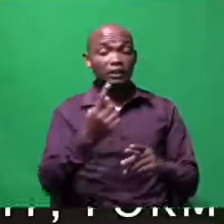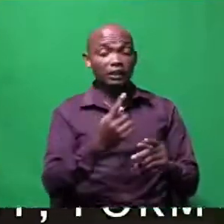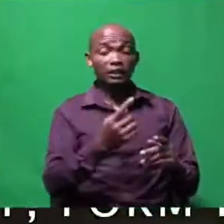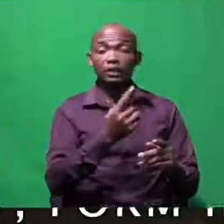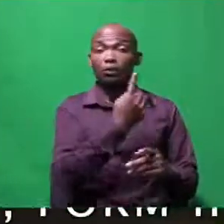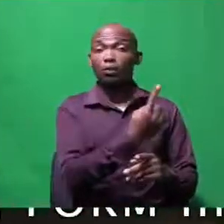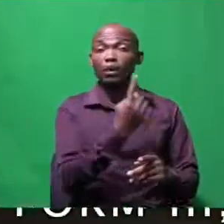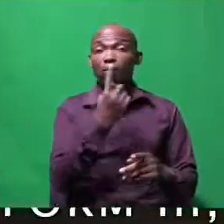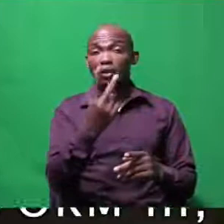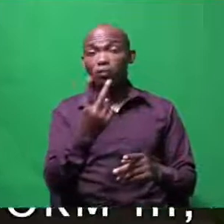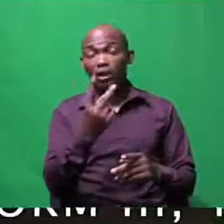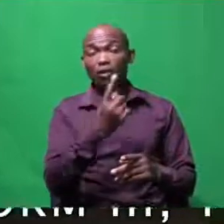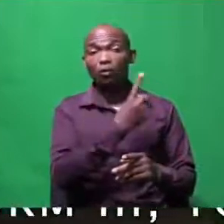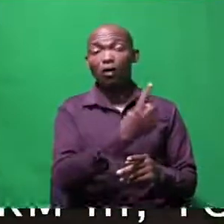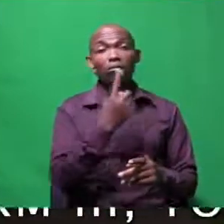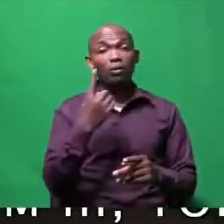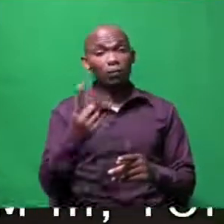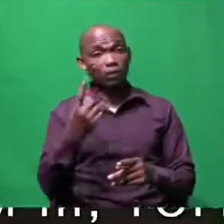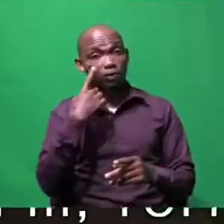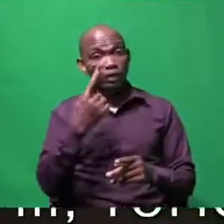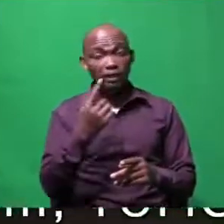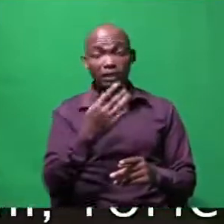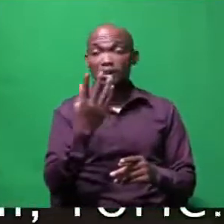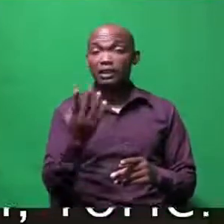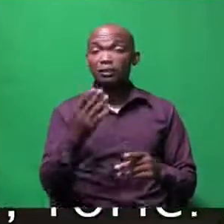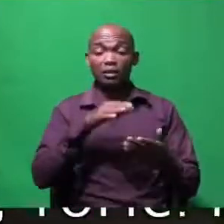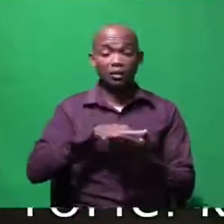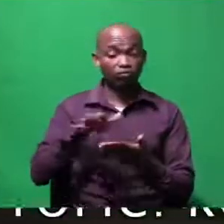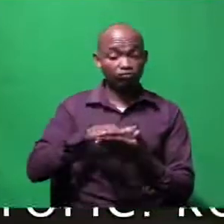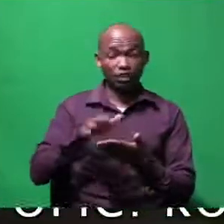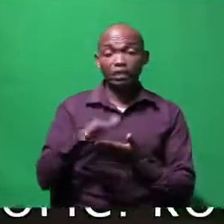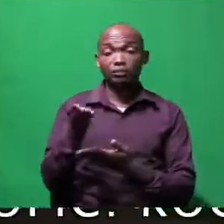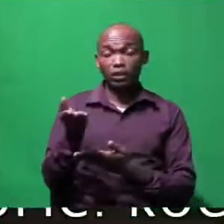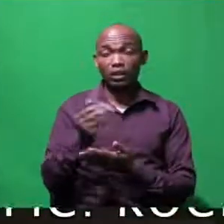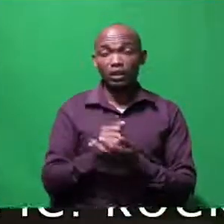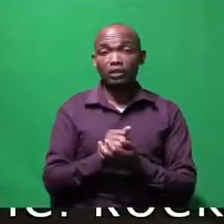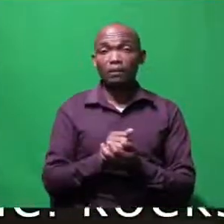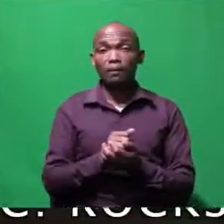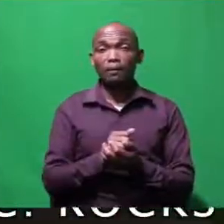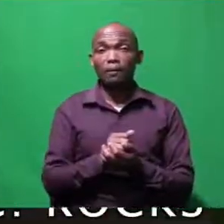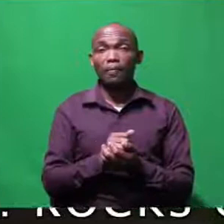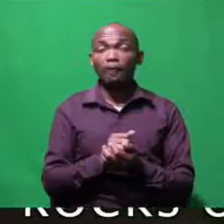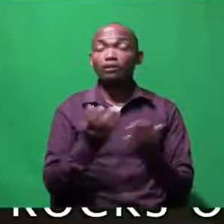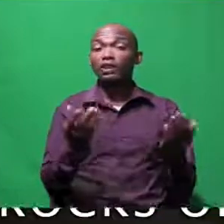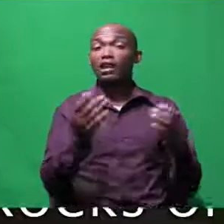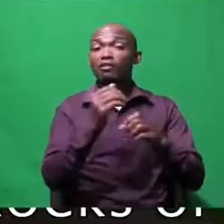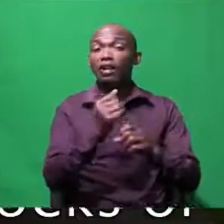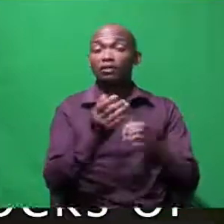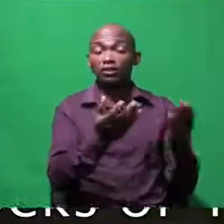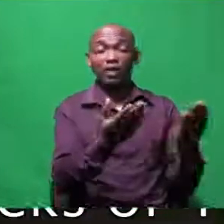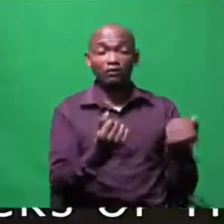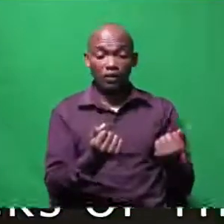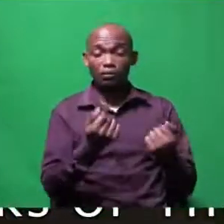each types, and then you can explain in individuals the characteristic mode of formation and the types of rock which are available on